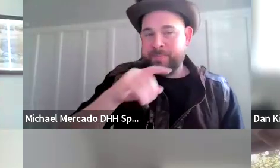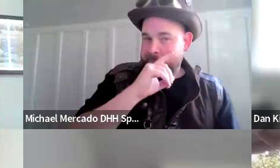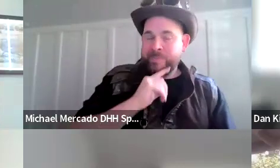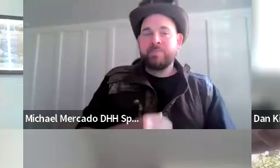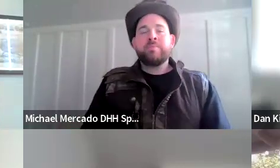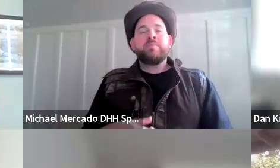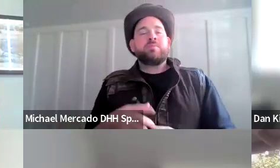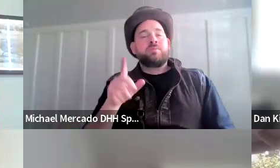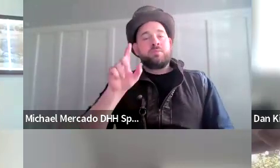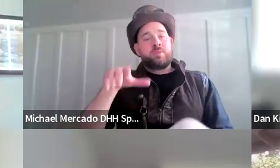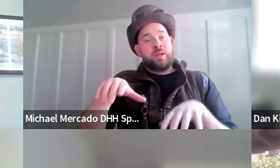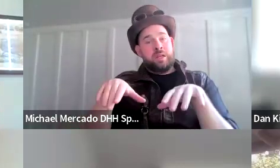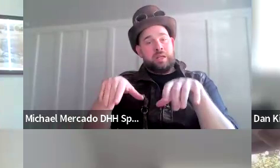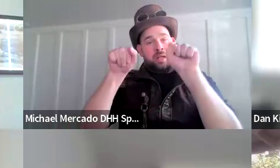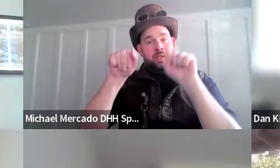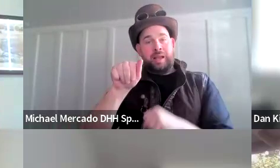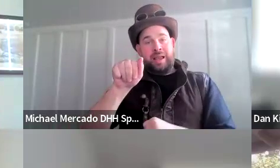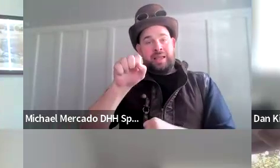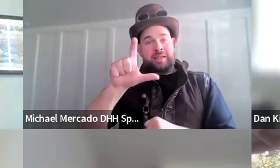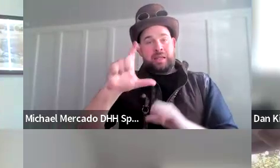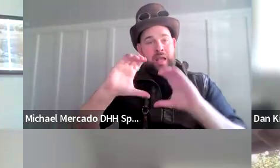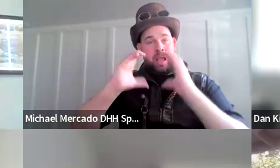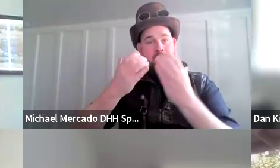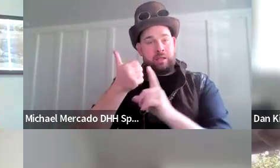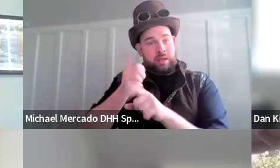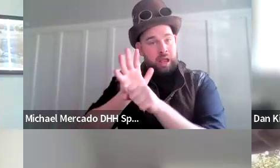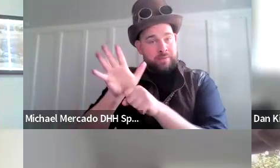So now for Deaf Culture 101.